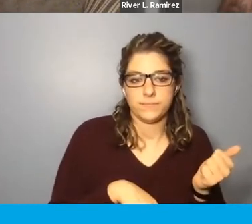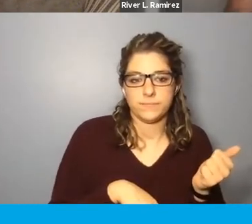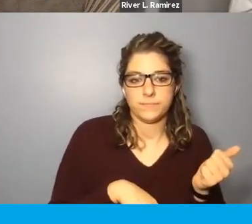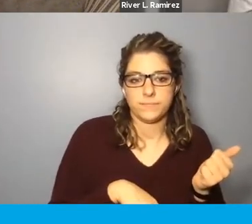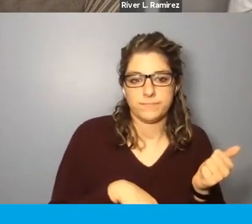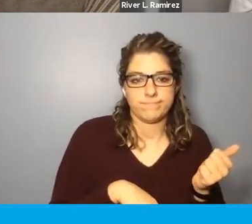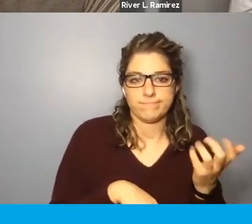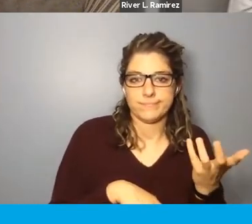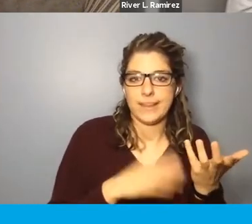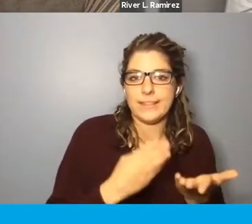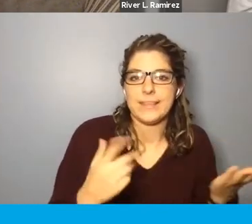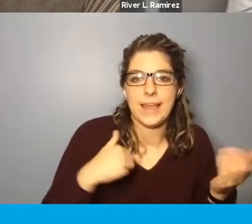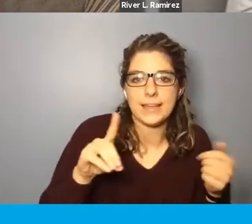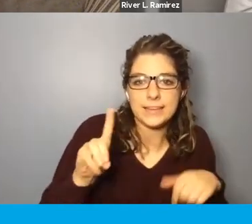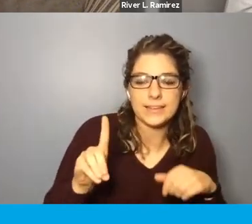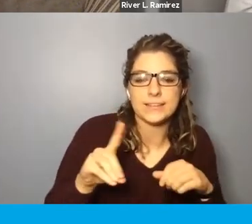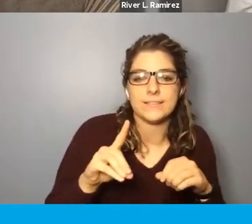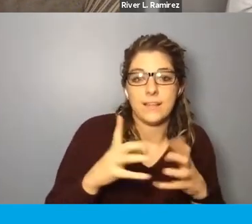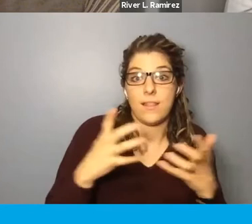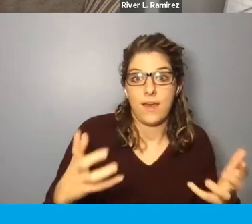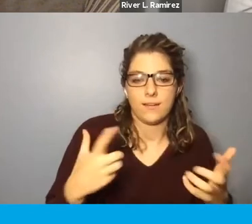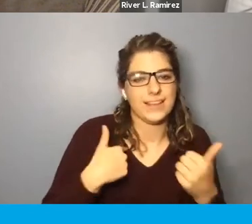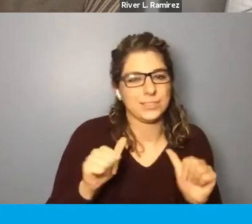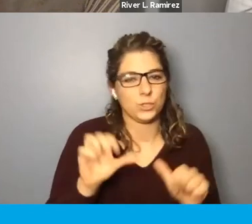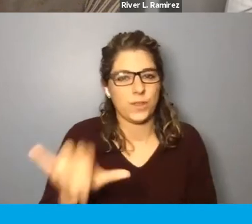it's just like a thing I did a lot and I still do.